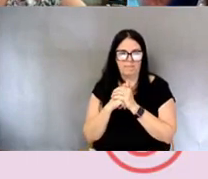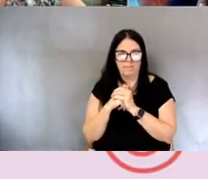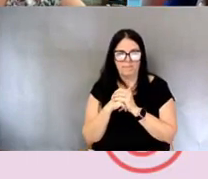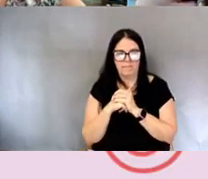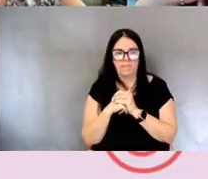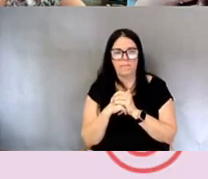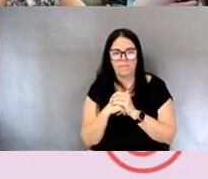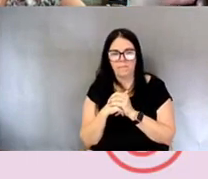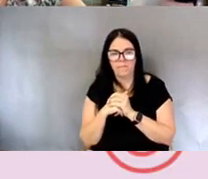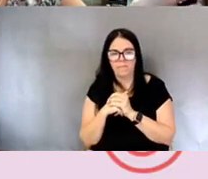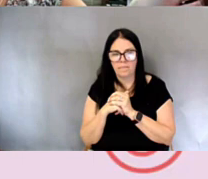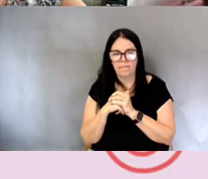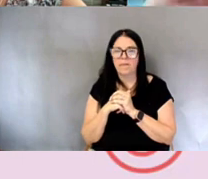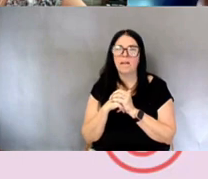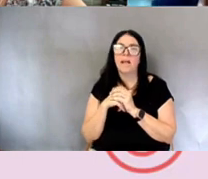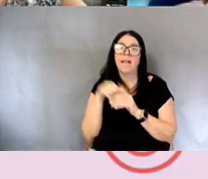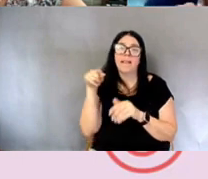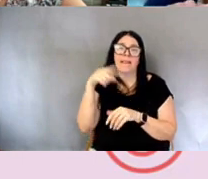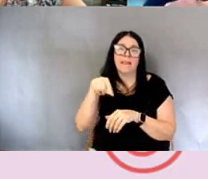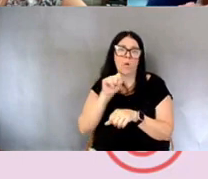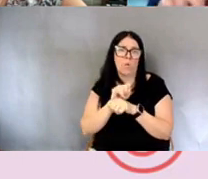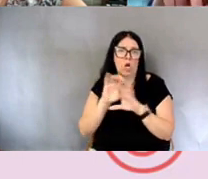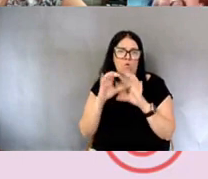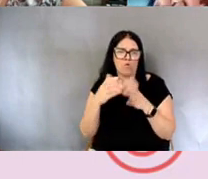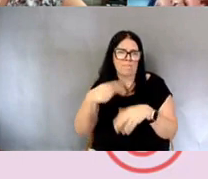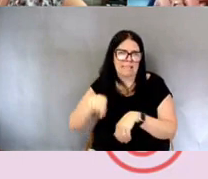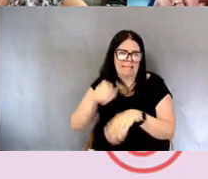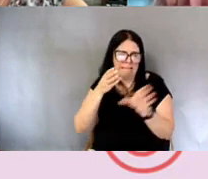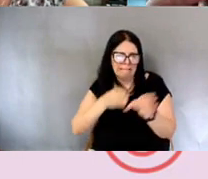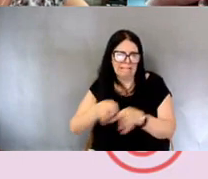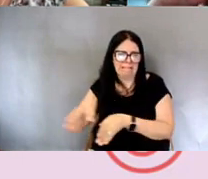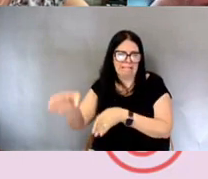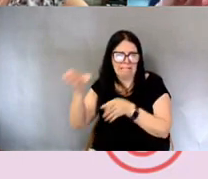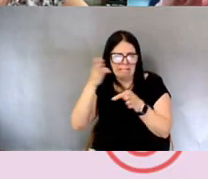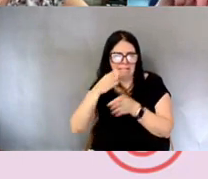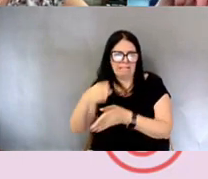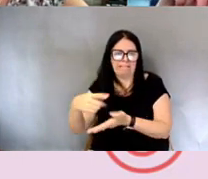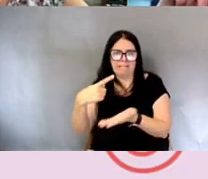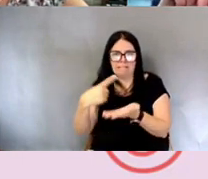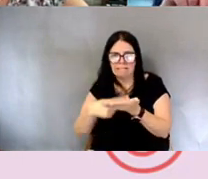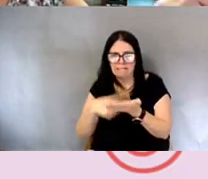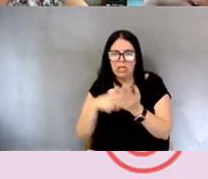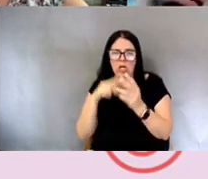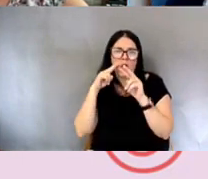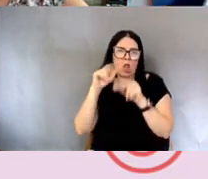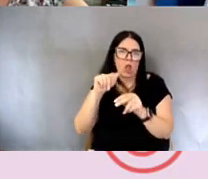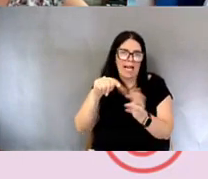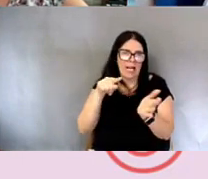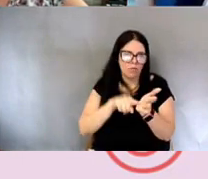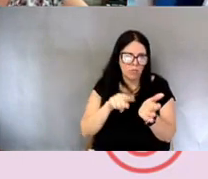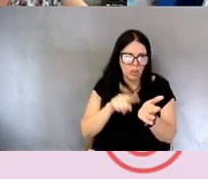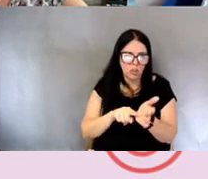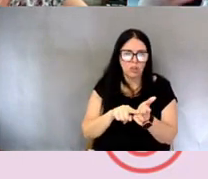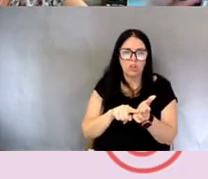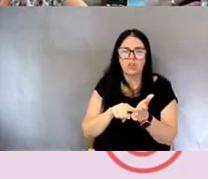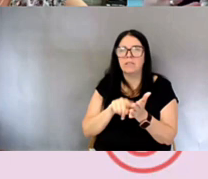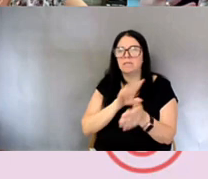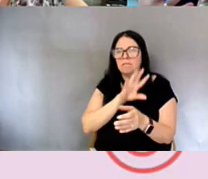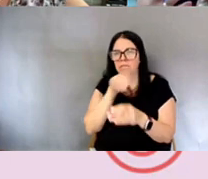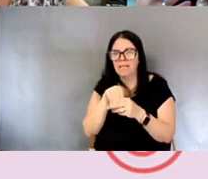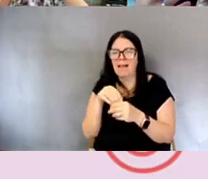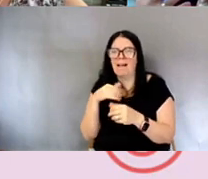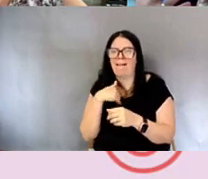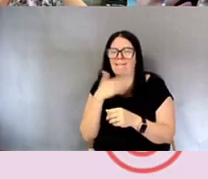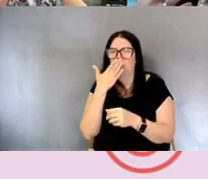group did a lot of work together, discussions, tasks, looked at research, had very